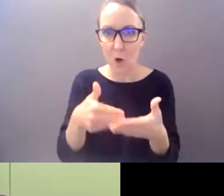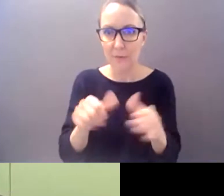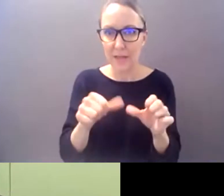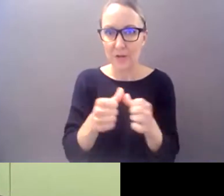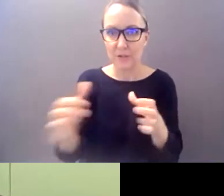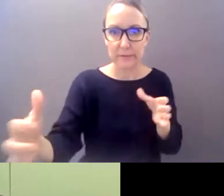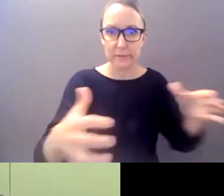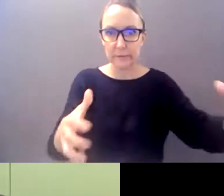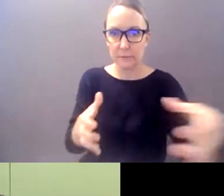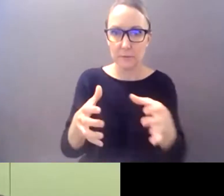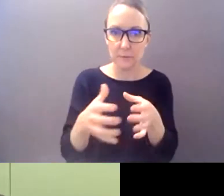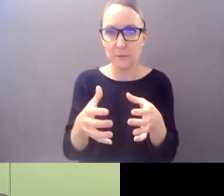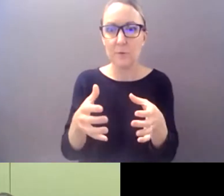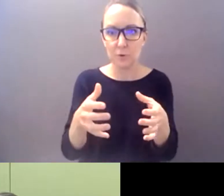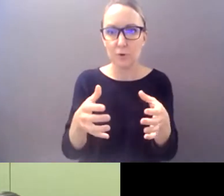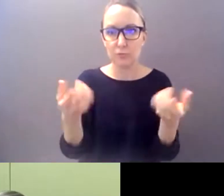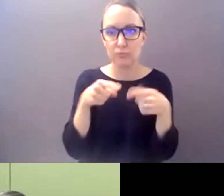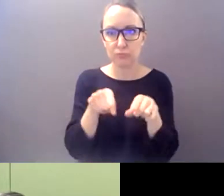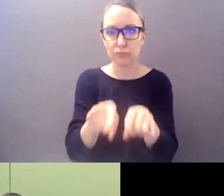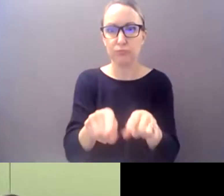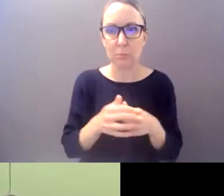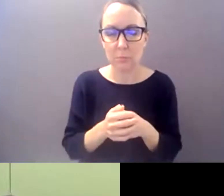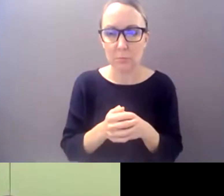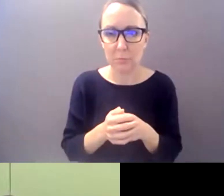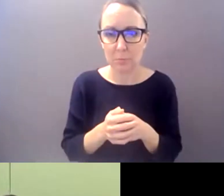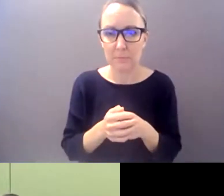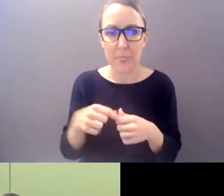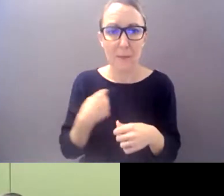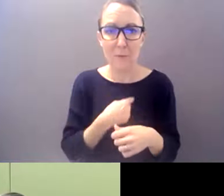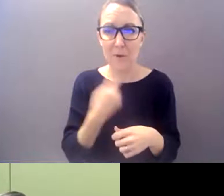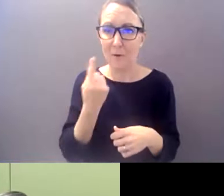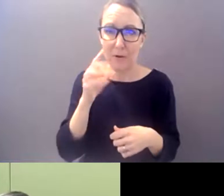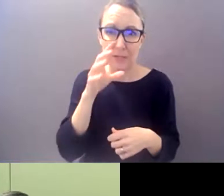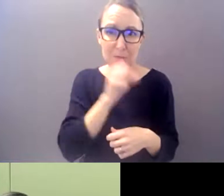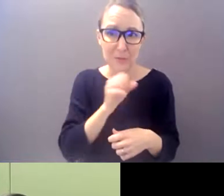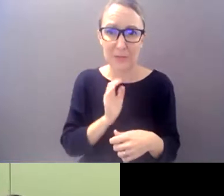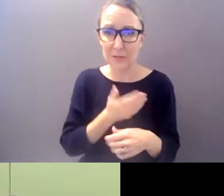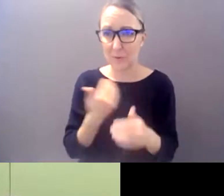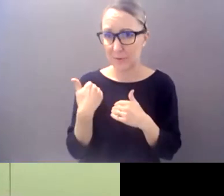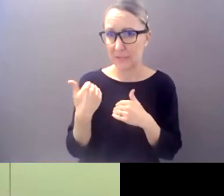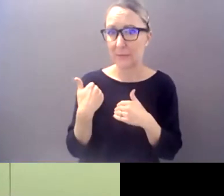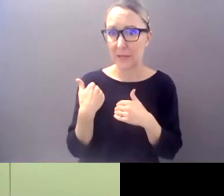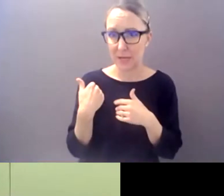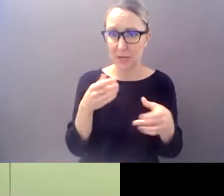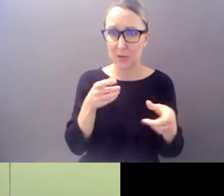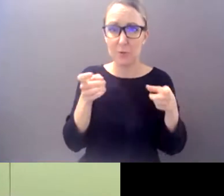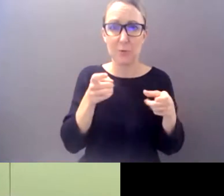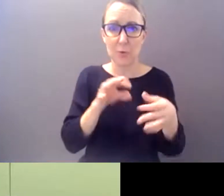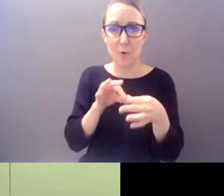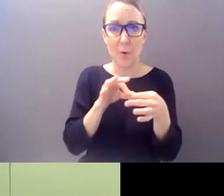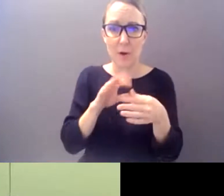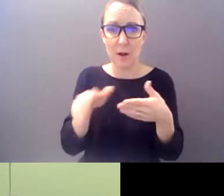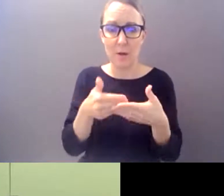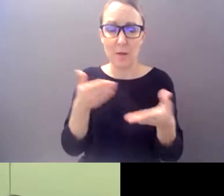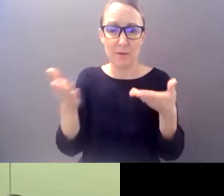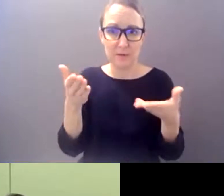together? We have always assumed that it is our responsibility to coordinate the services that we